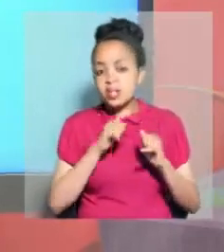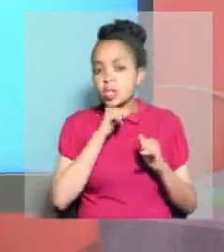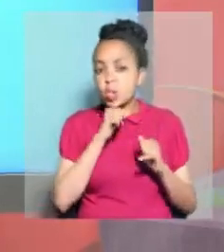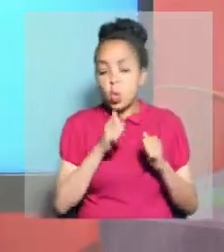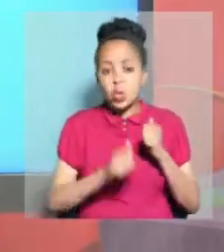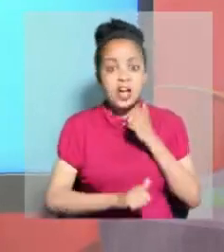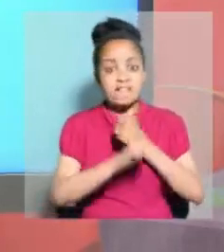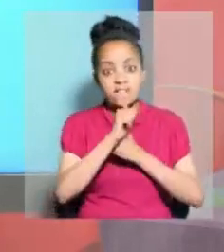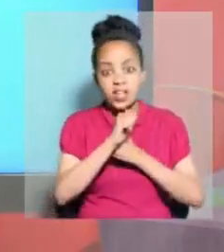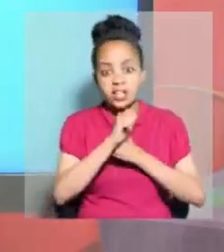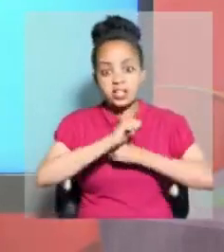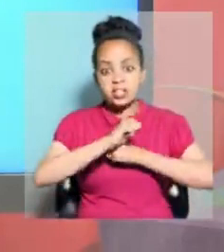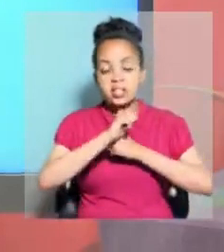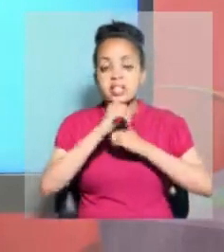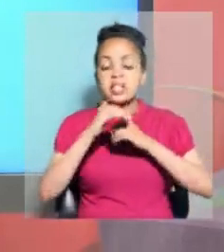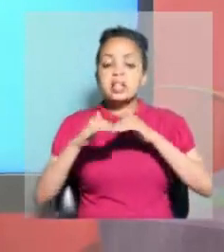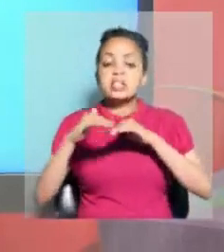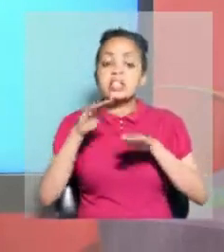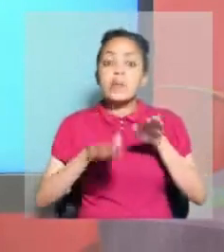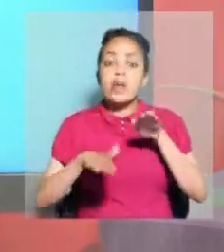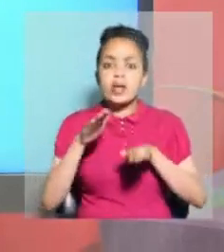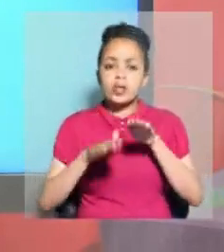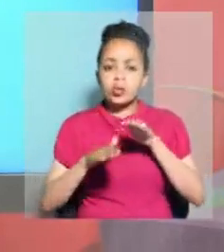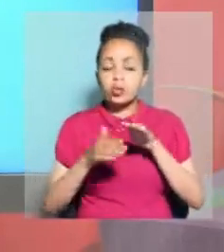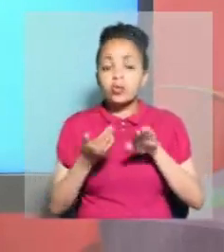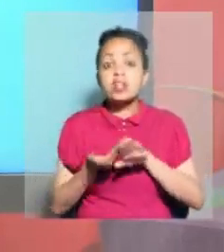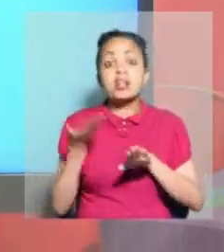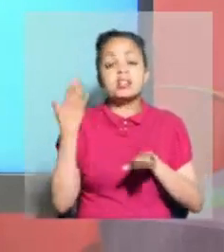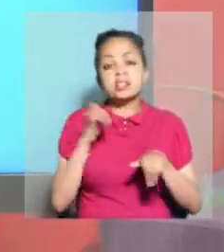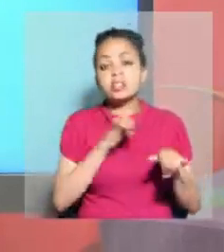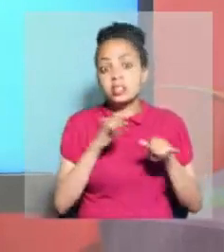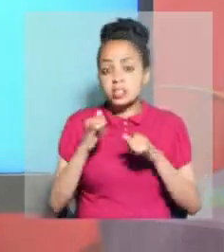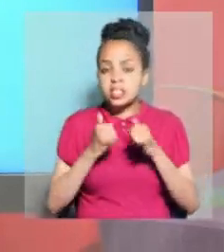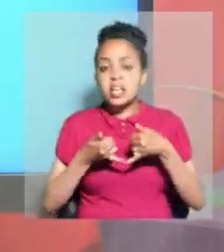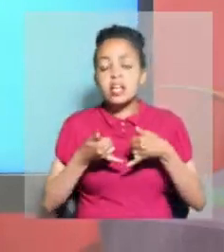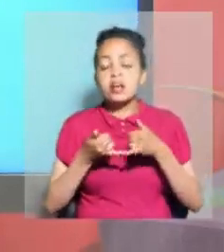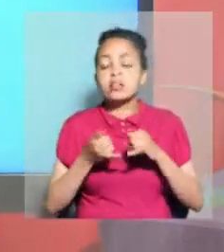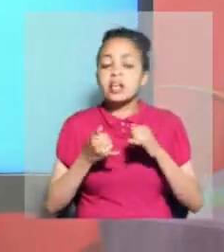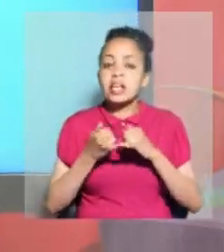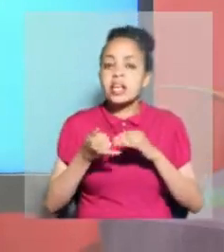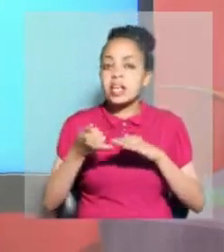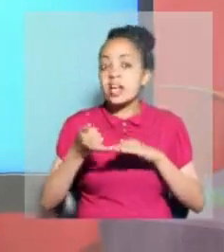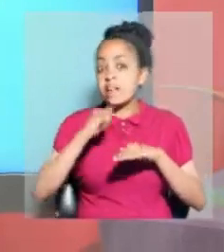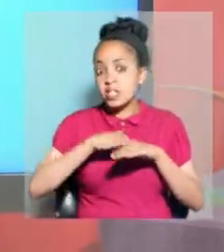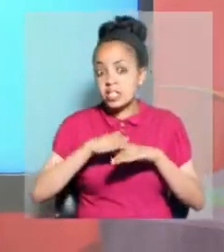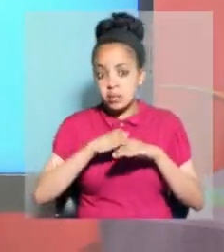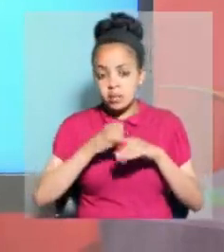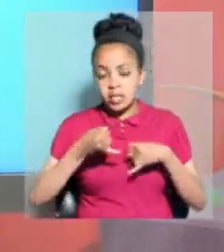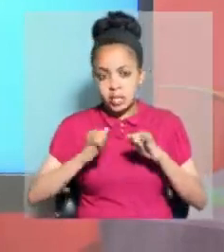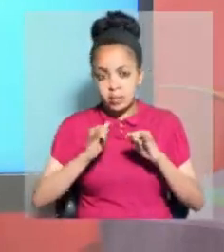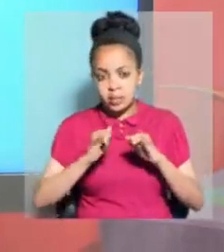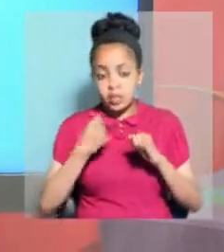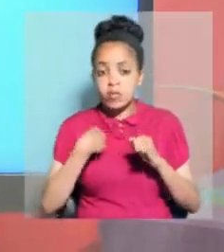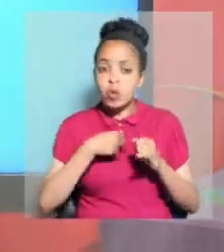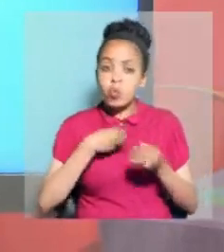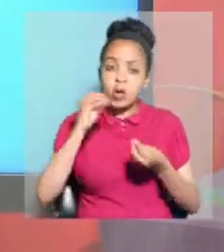doesn't affect the rate of reaction just like that of the earlier irreversible inhibitor. If we add certain concentration